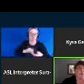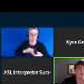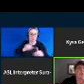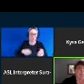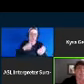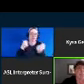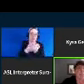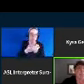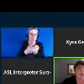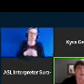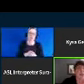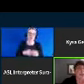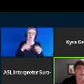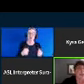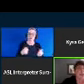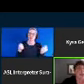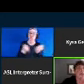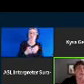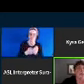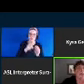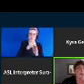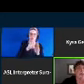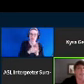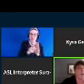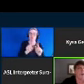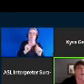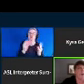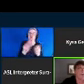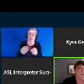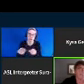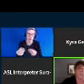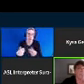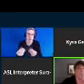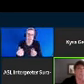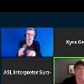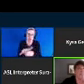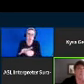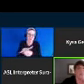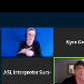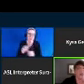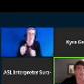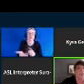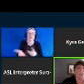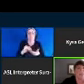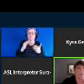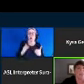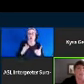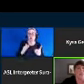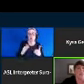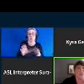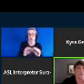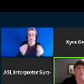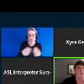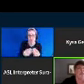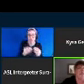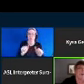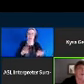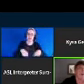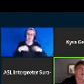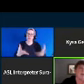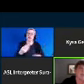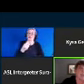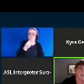We can assist the state, tribe, or territory with the coordination of partner organizations and by providing material support such